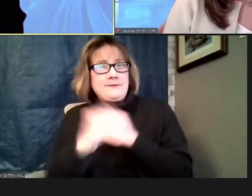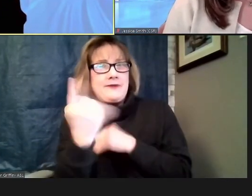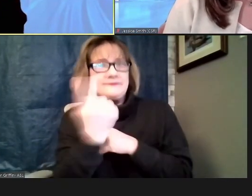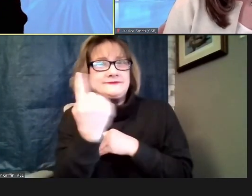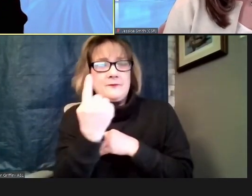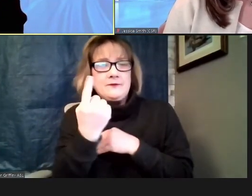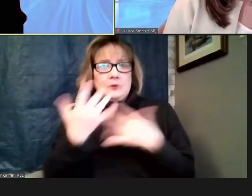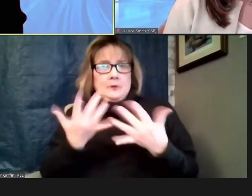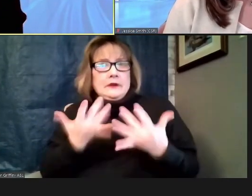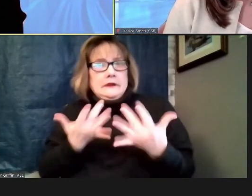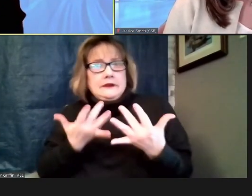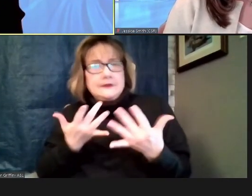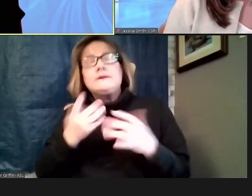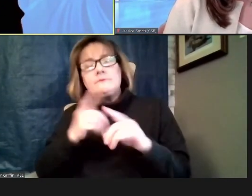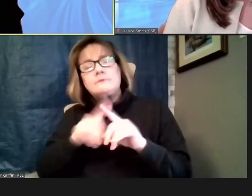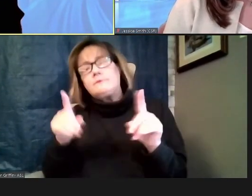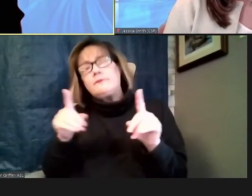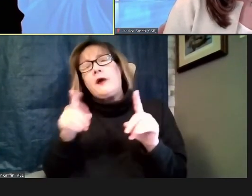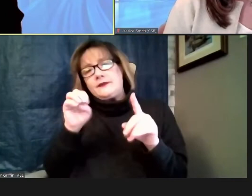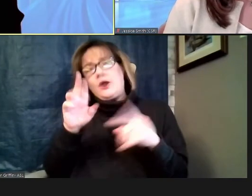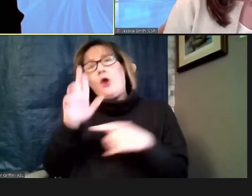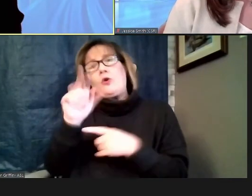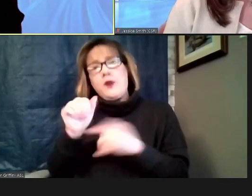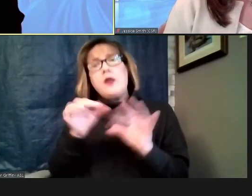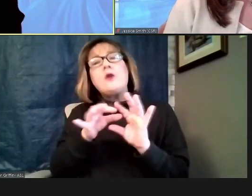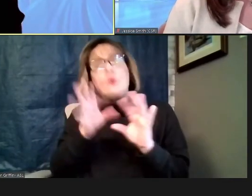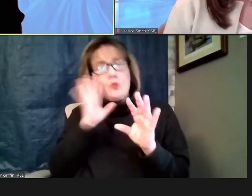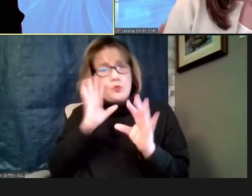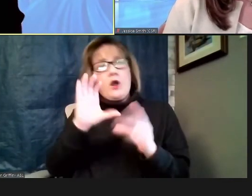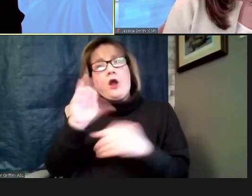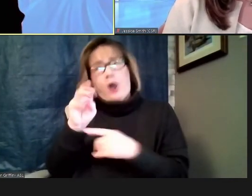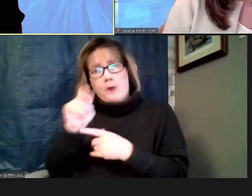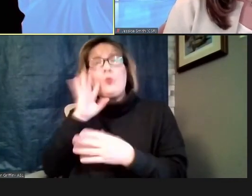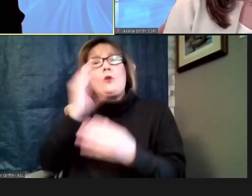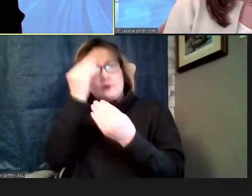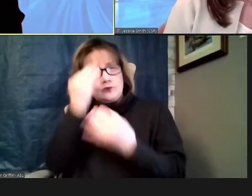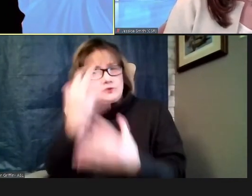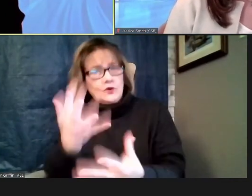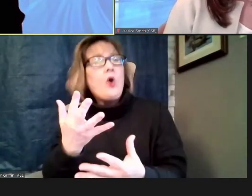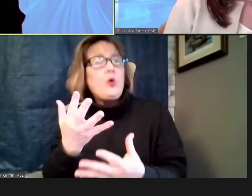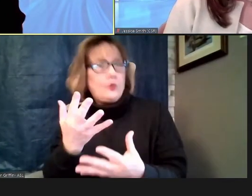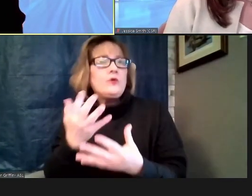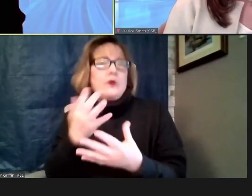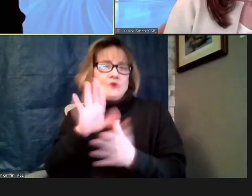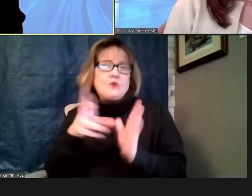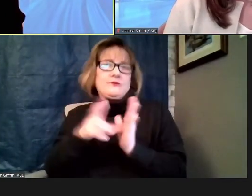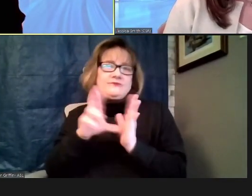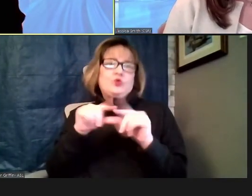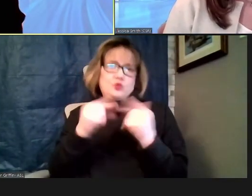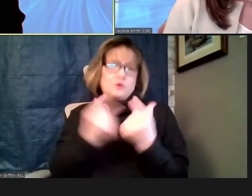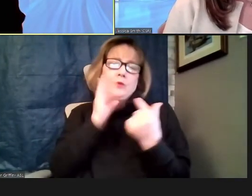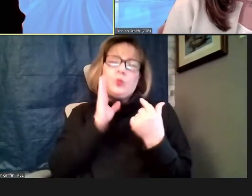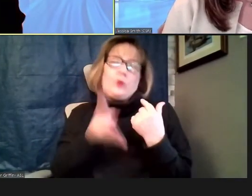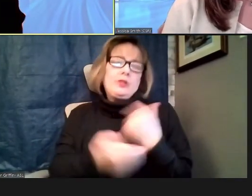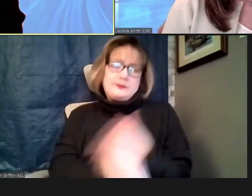that's when you can do those steps. But the ERA Commons will let you know the SRO of your review group.